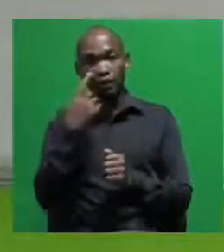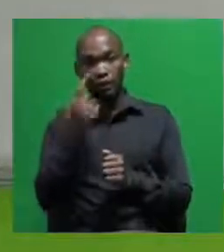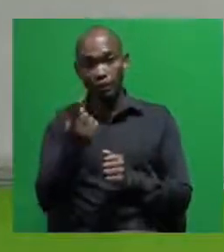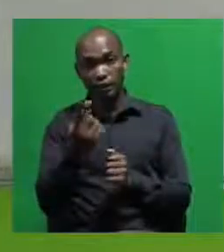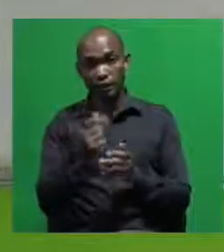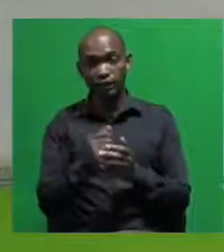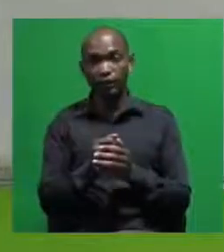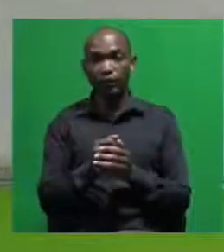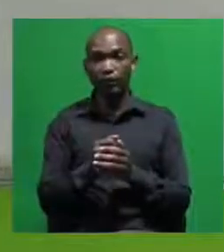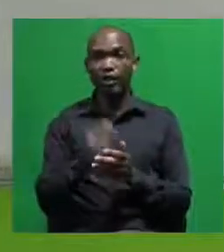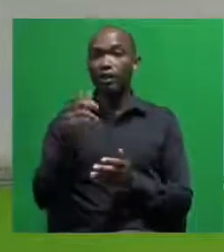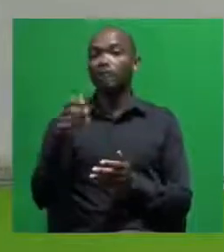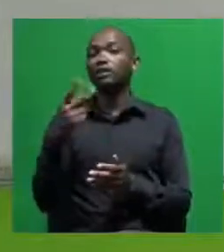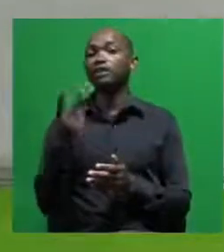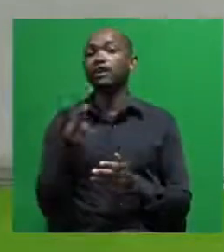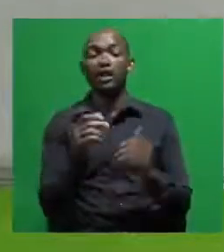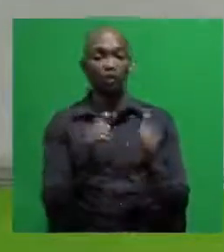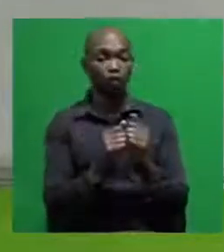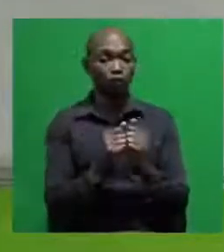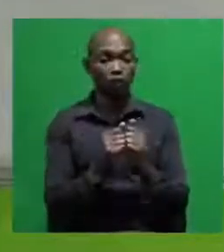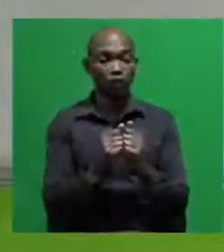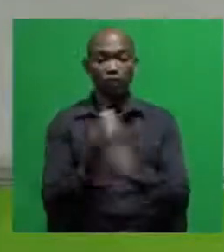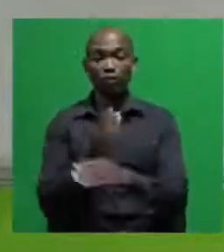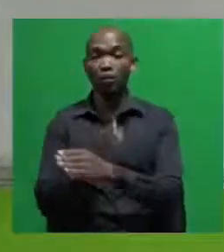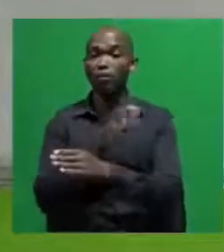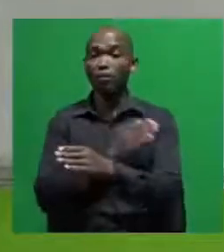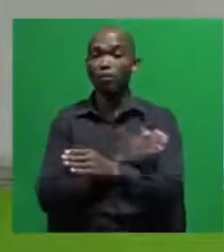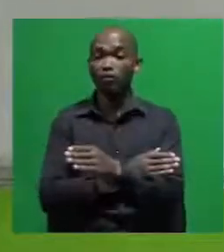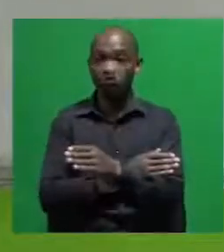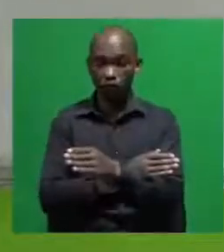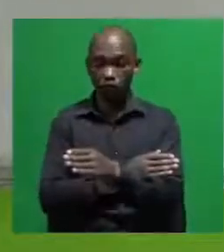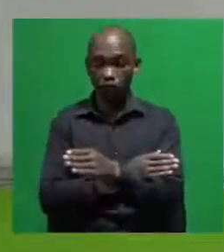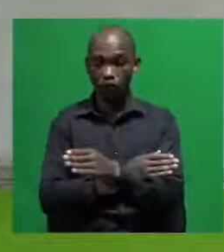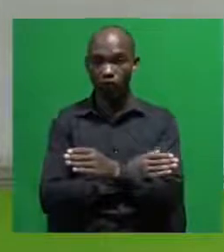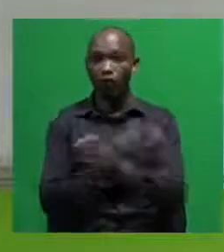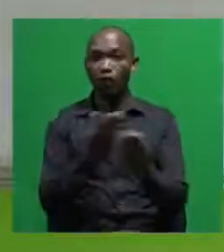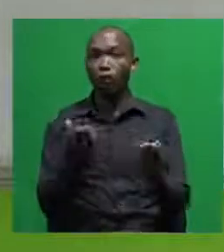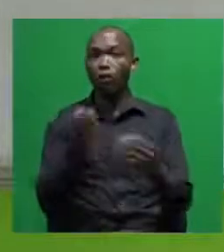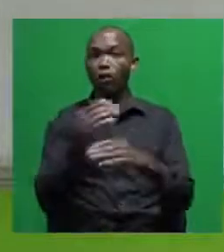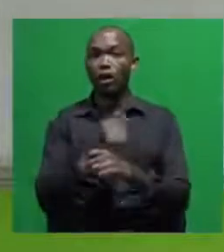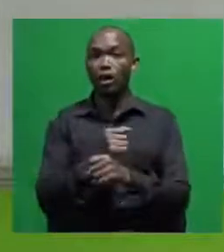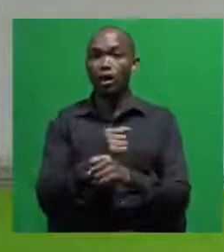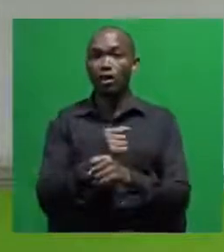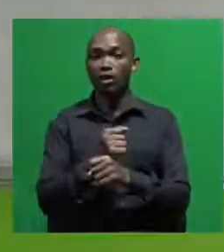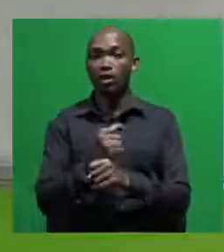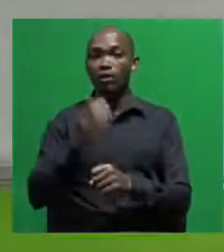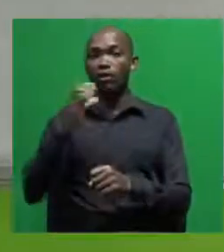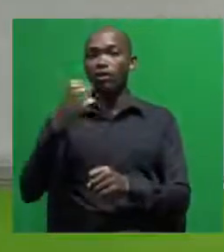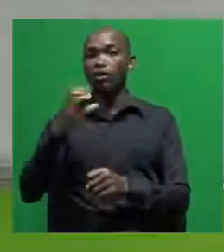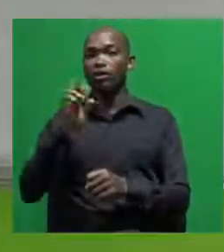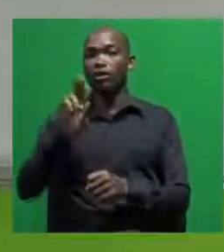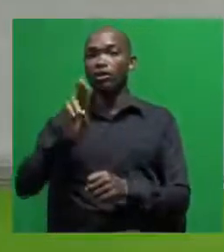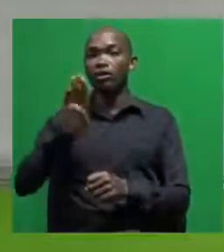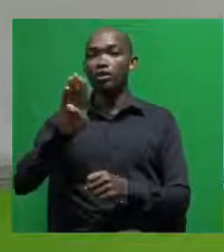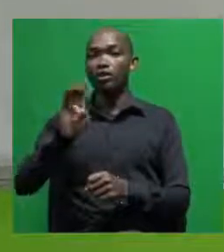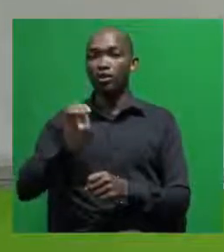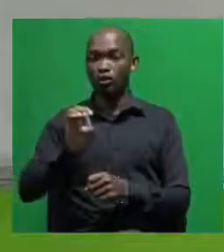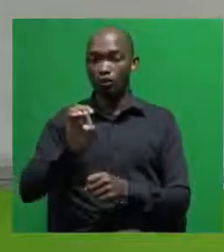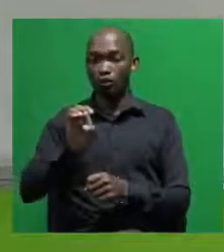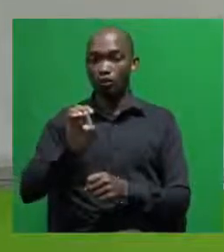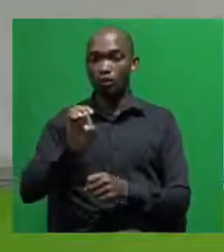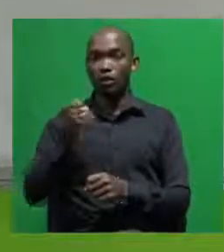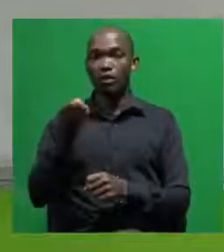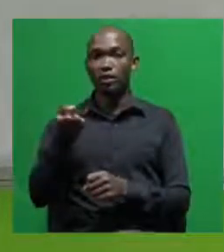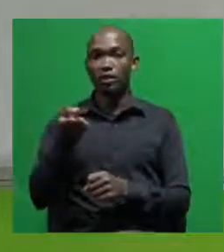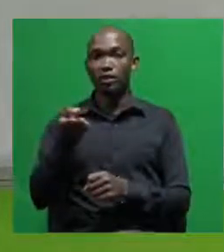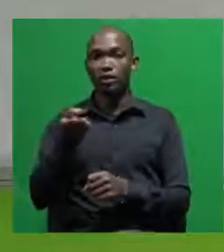the second object. But before the second object, we have the cube. The cube